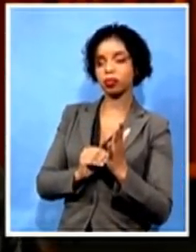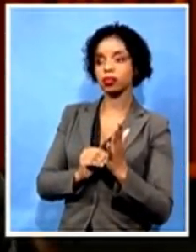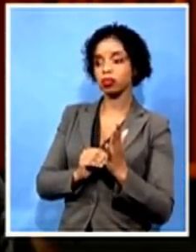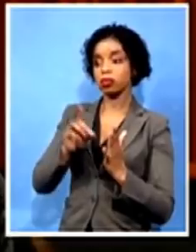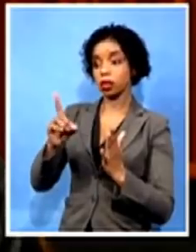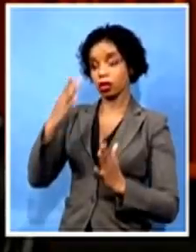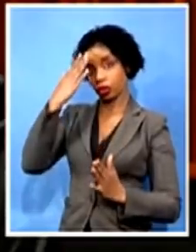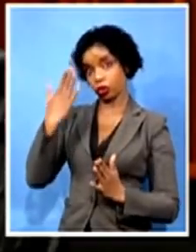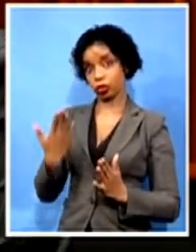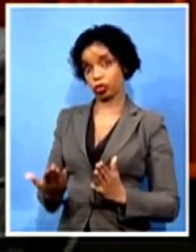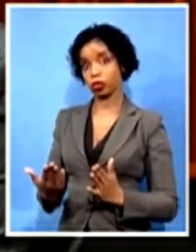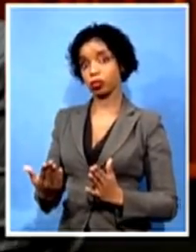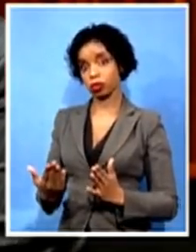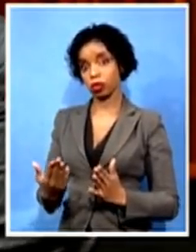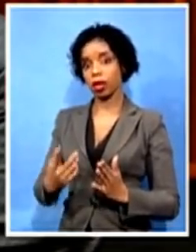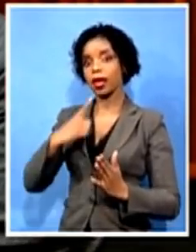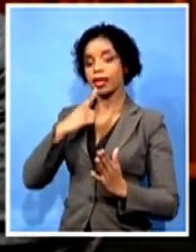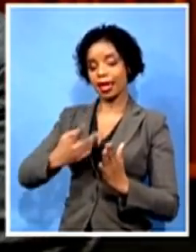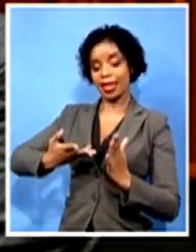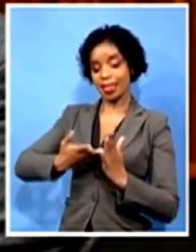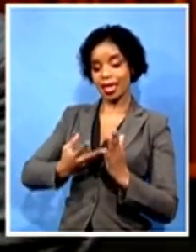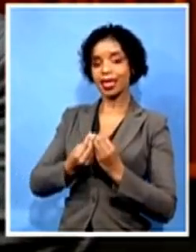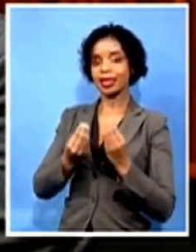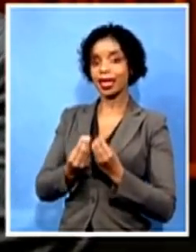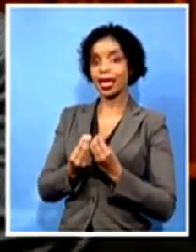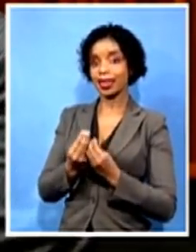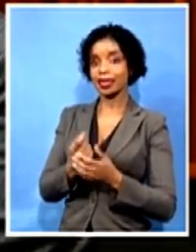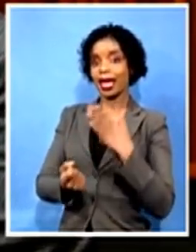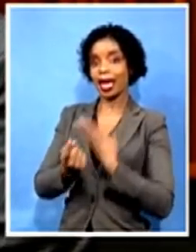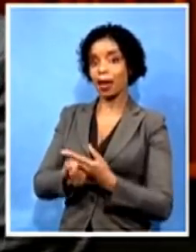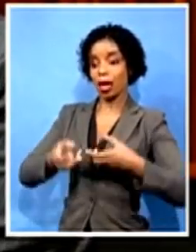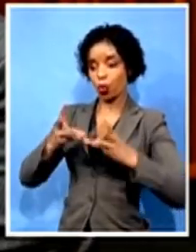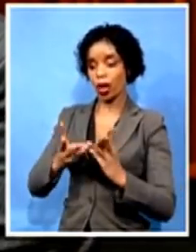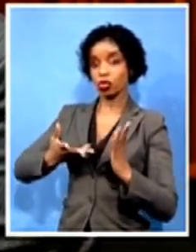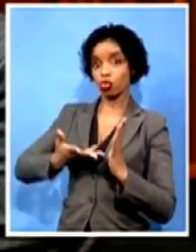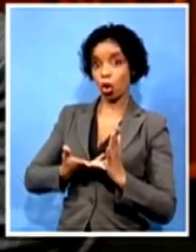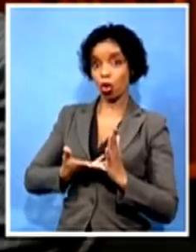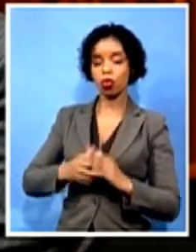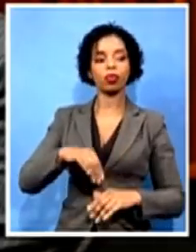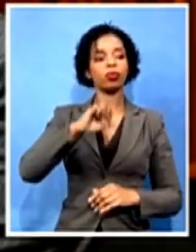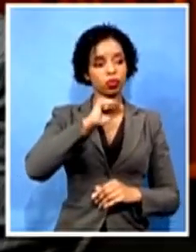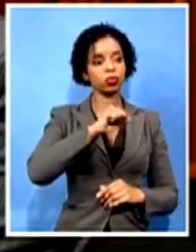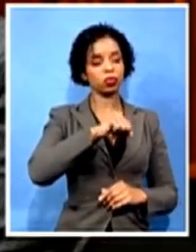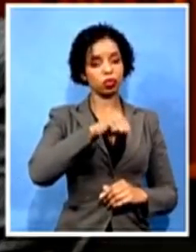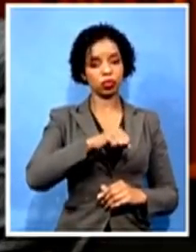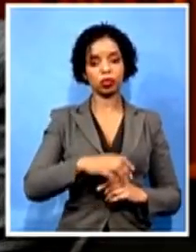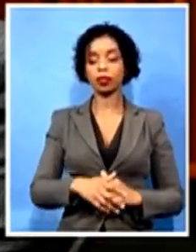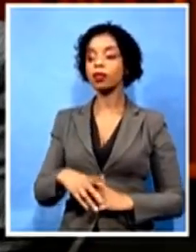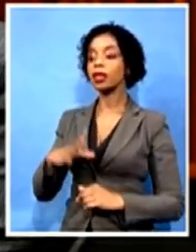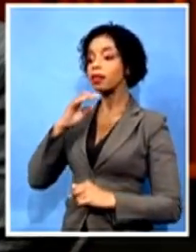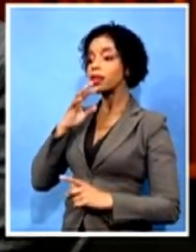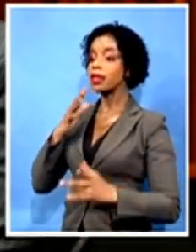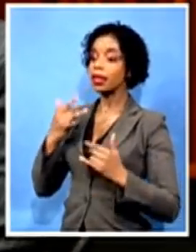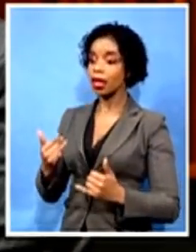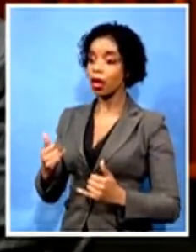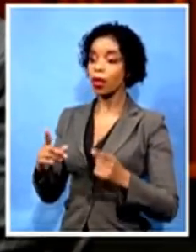Yes, he may. I'm going to permit him in a moment to read it out aloud. At the conclusion of the reading, I will confirm with you whether